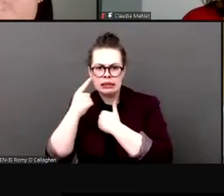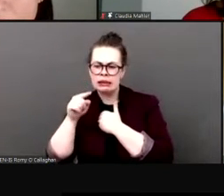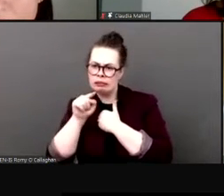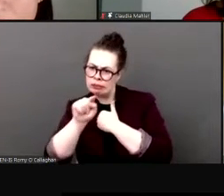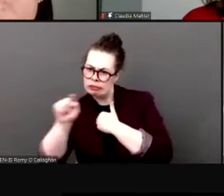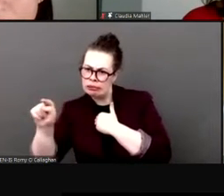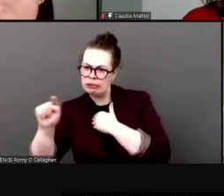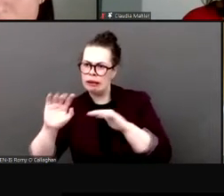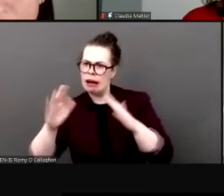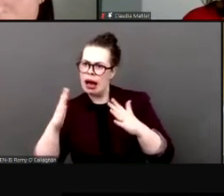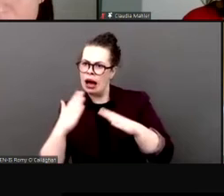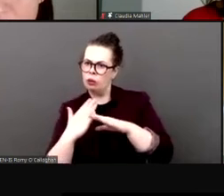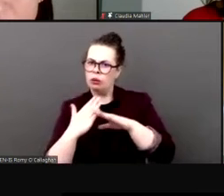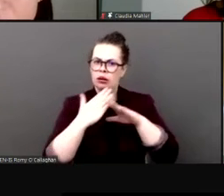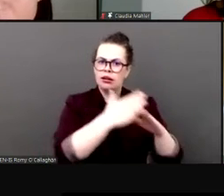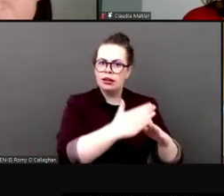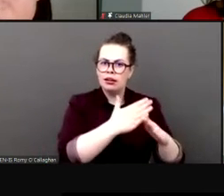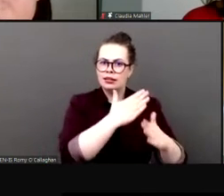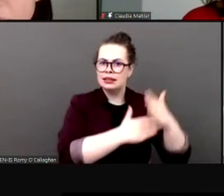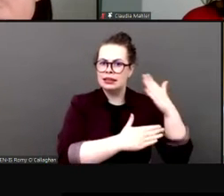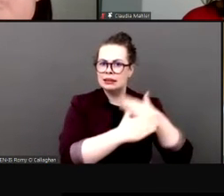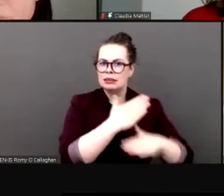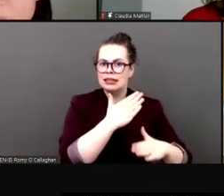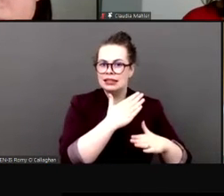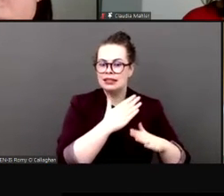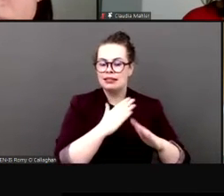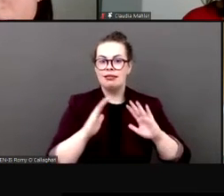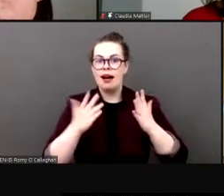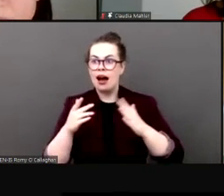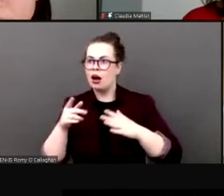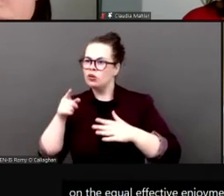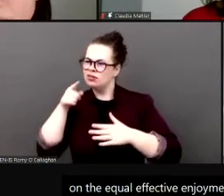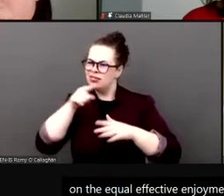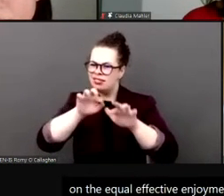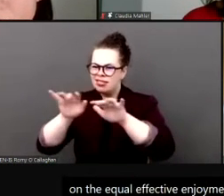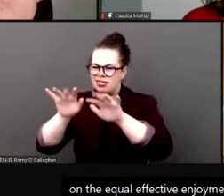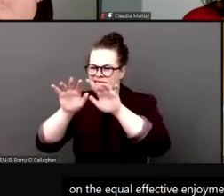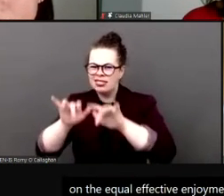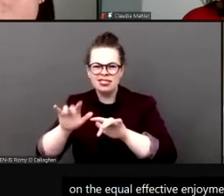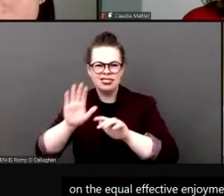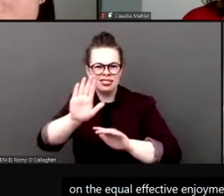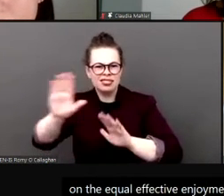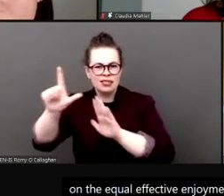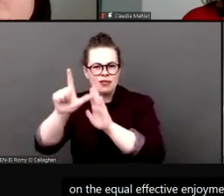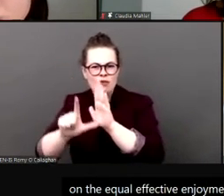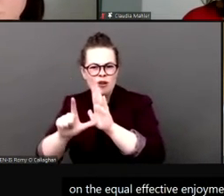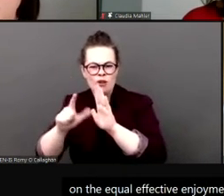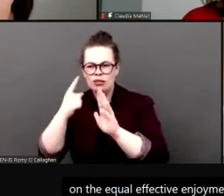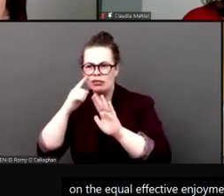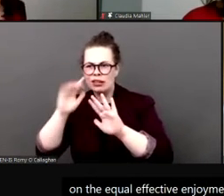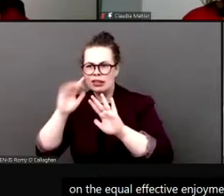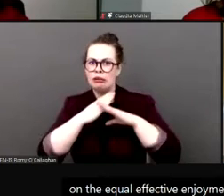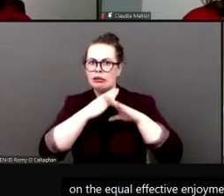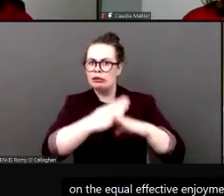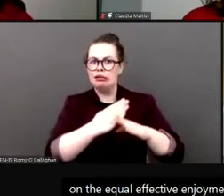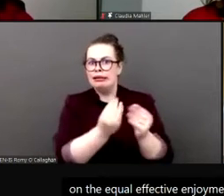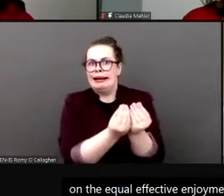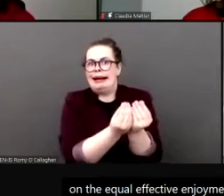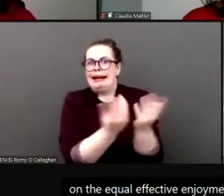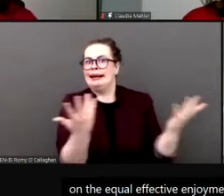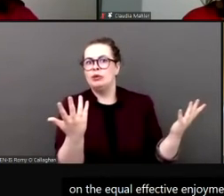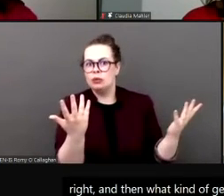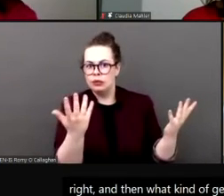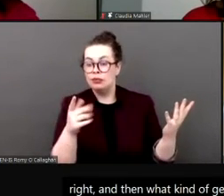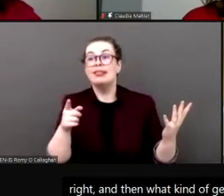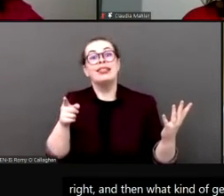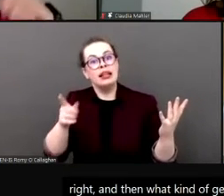effective enjoyment of the otherwise universal right? And then what kind of general and particular obligations are